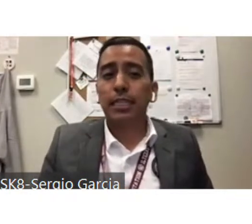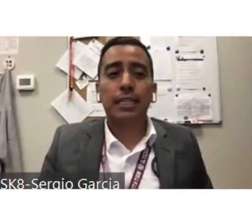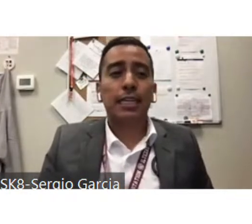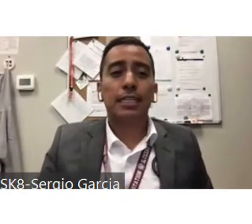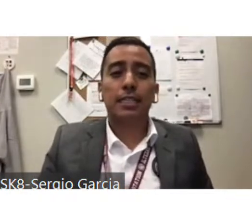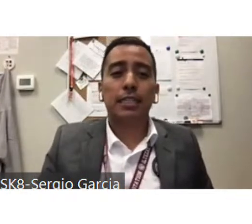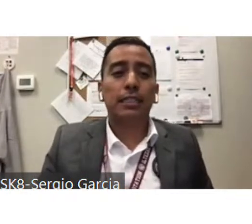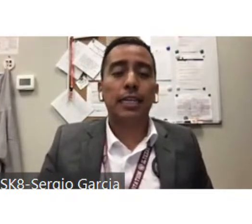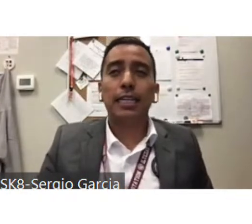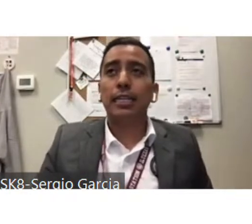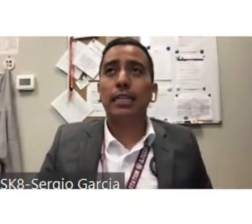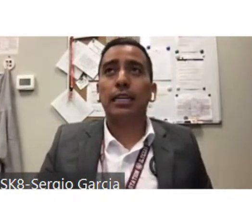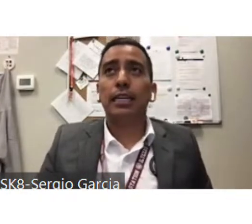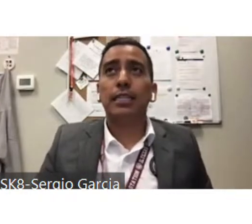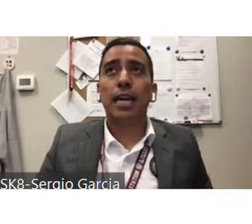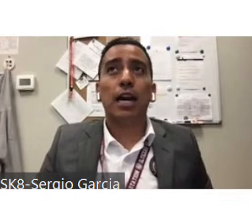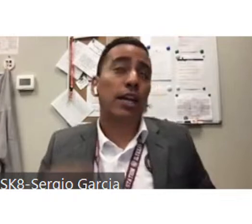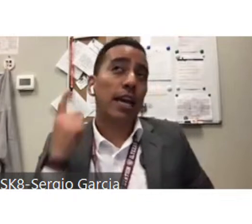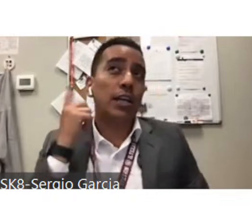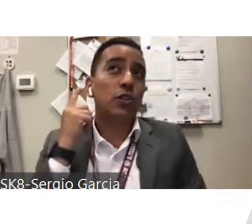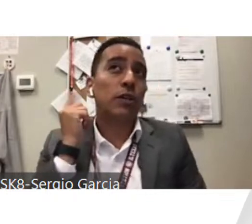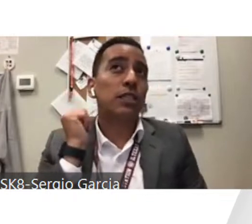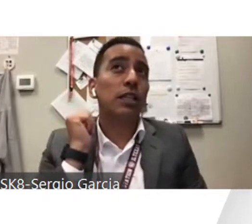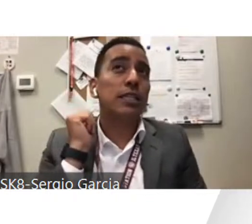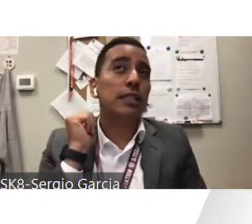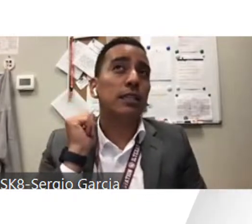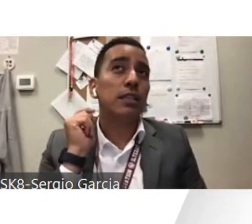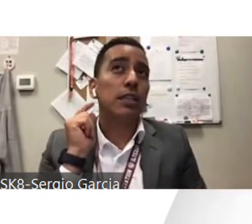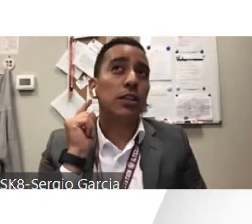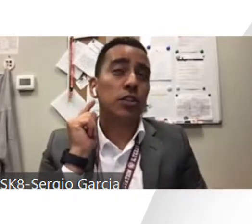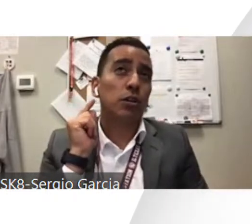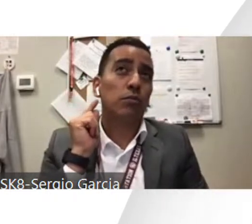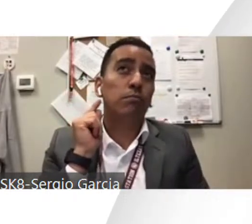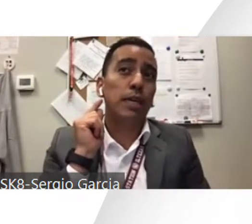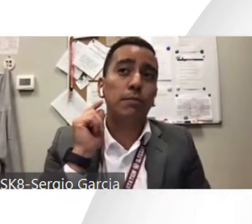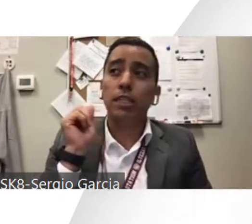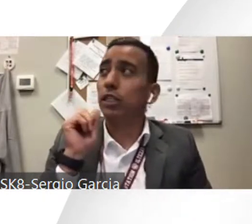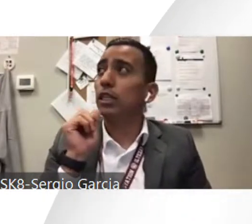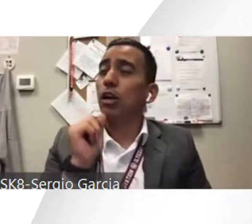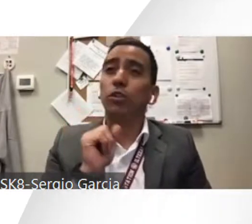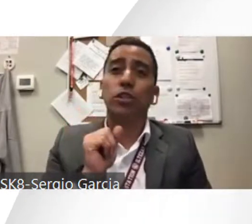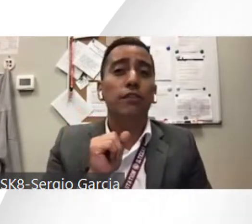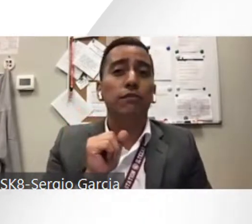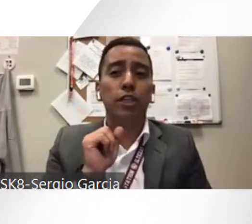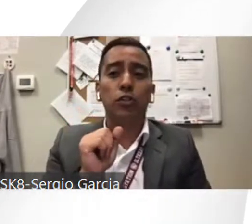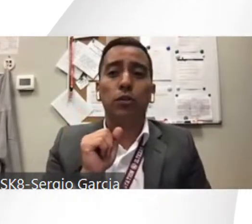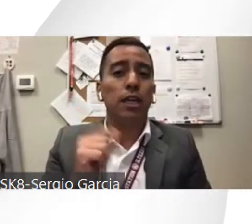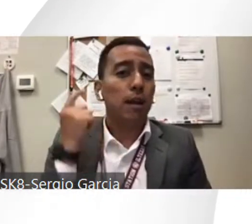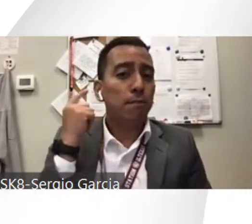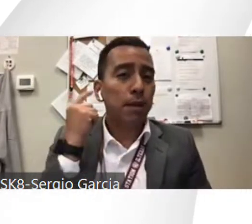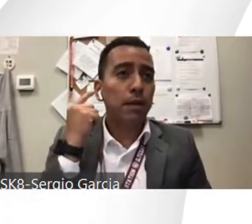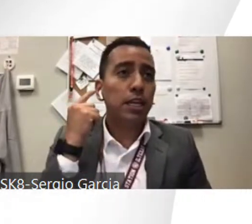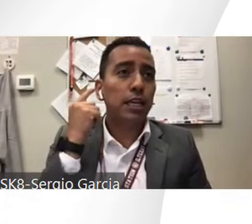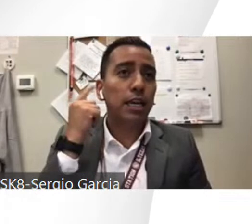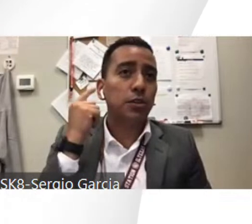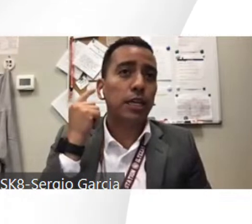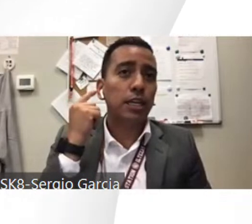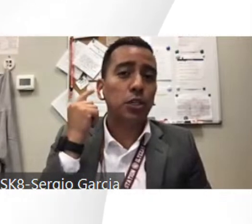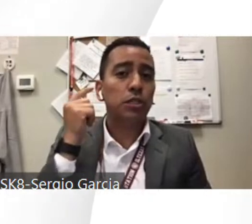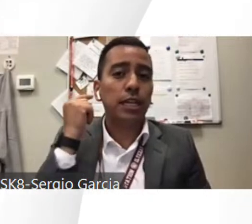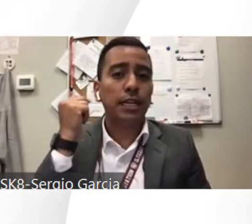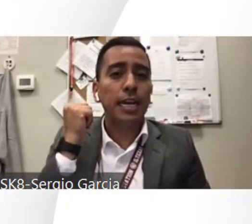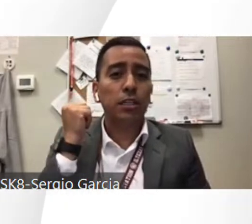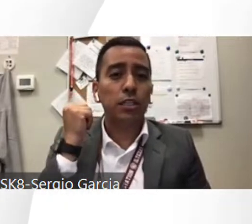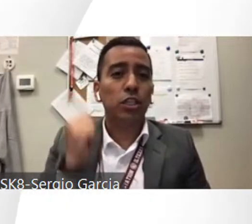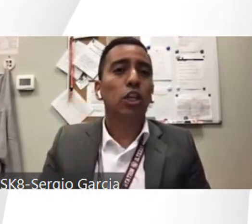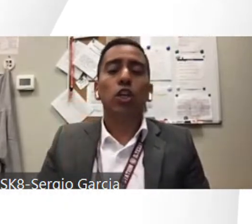Sometimes these kids, they say, okay, I just want to listen. So maybe they're not all the time visual. Maybe they like to